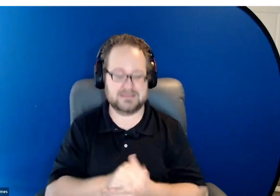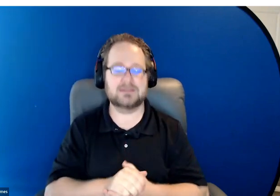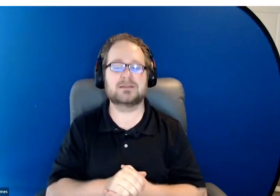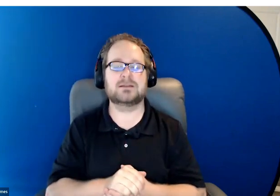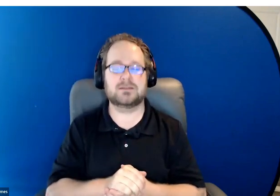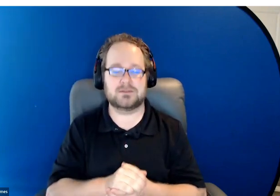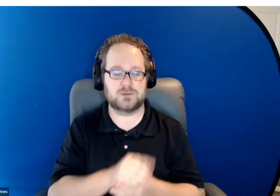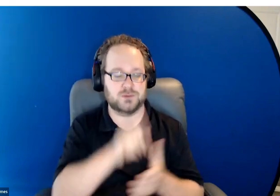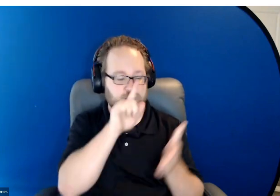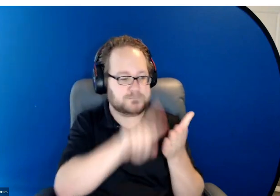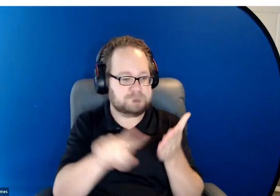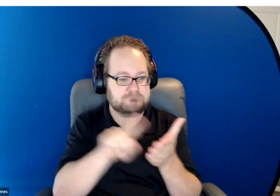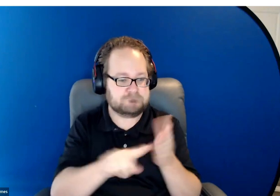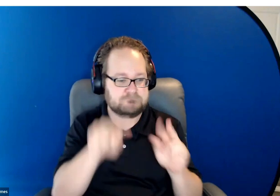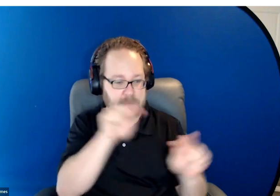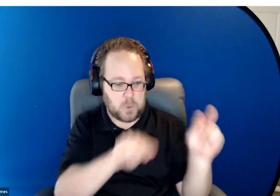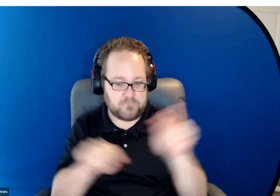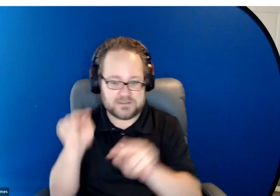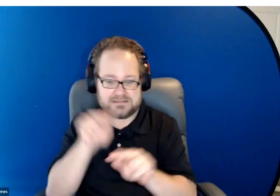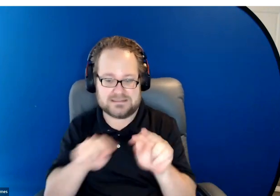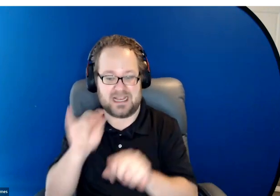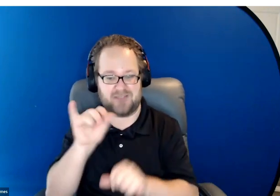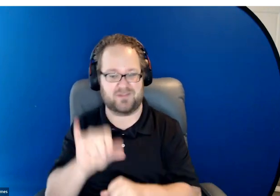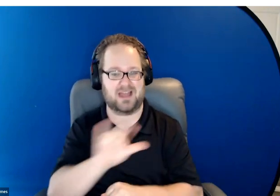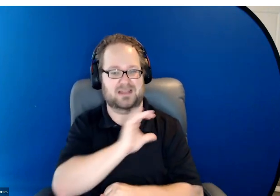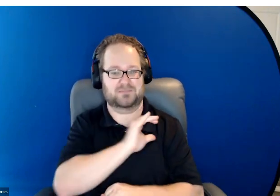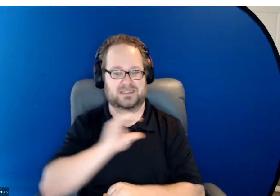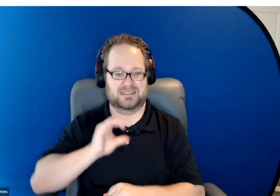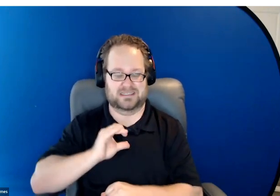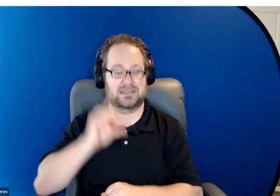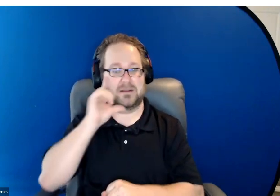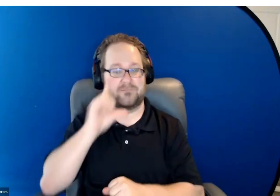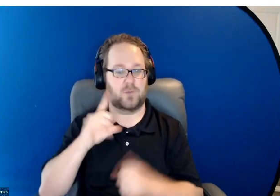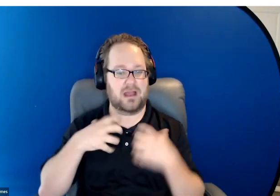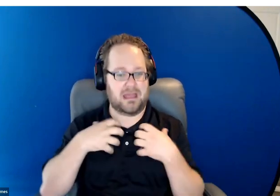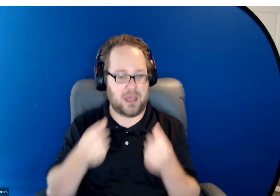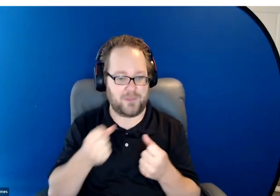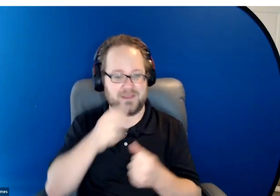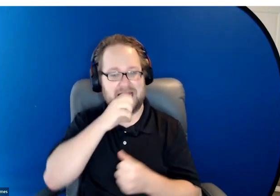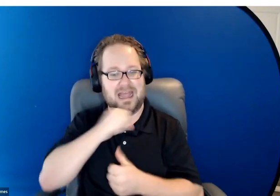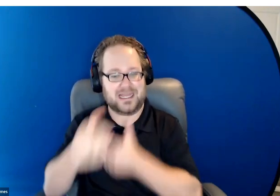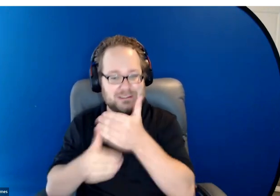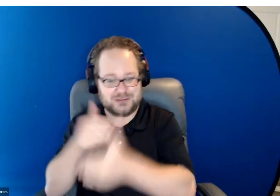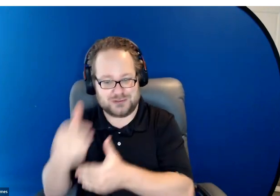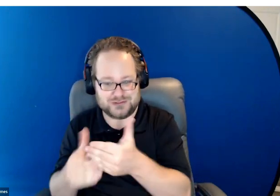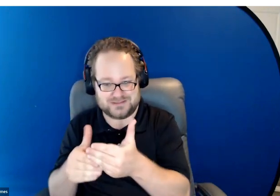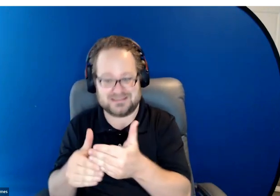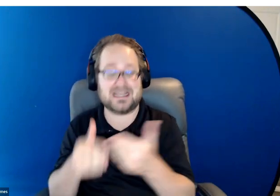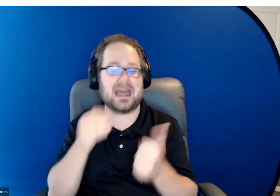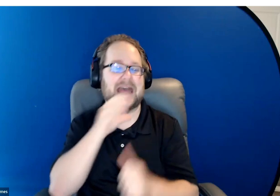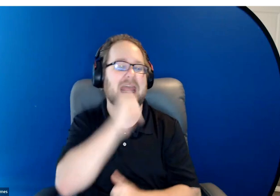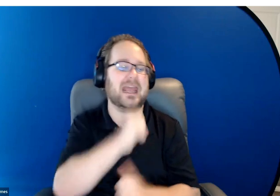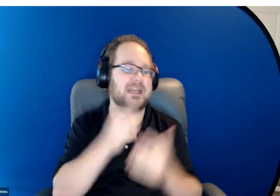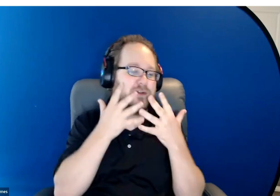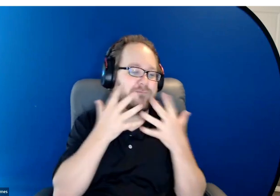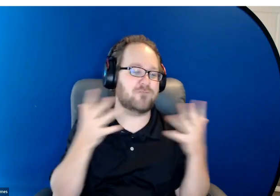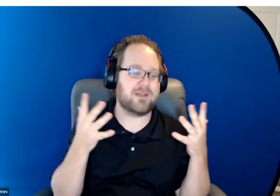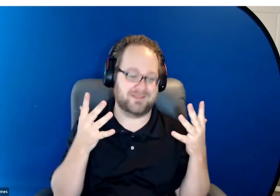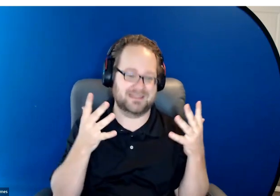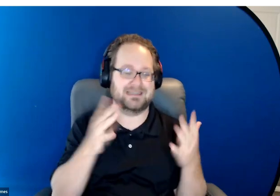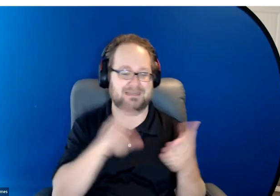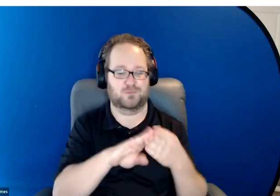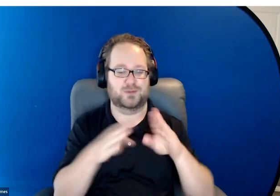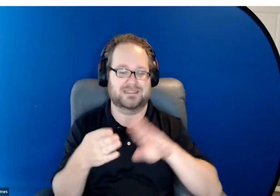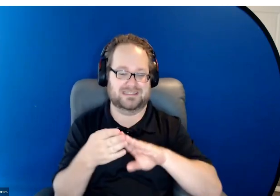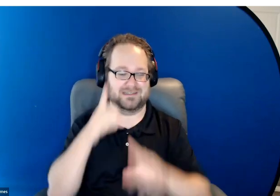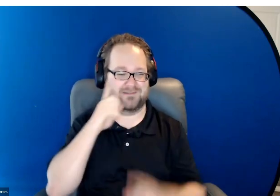the Interagency Coordinating Committee on Healthy Aging and Age-Friendly Communities, or the ICC. The ICC